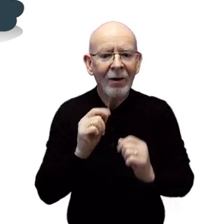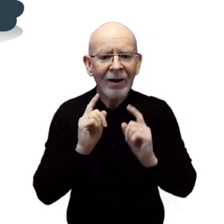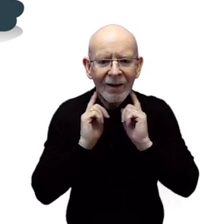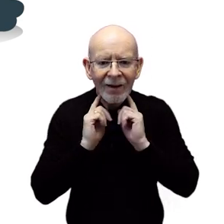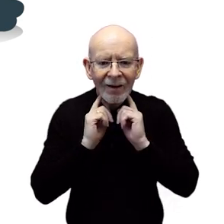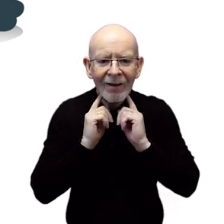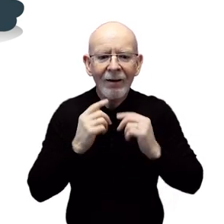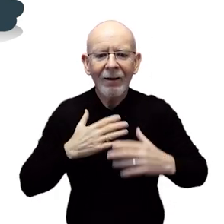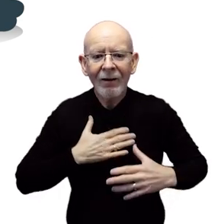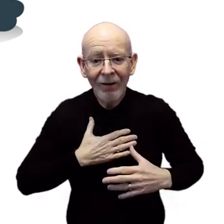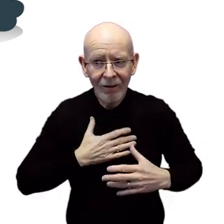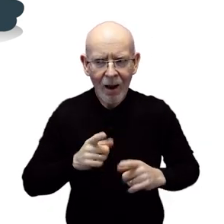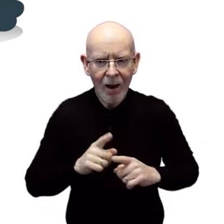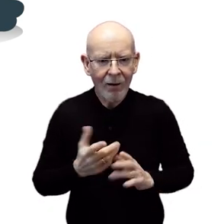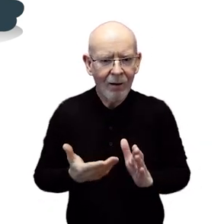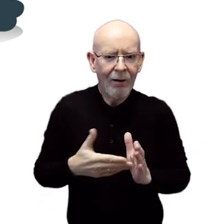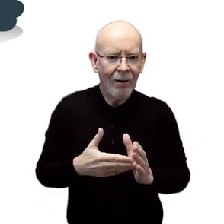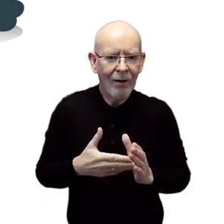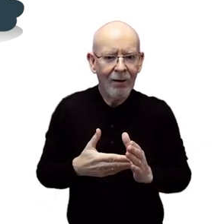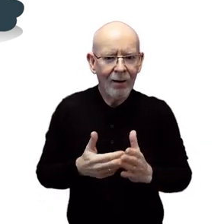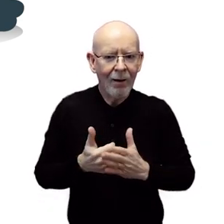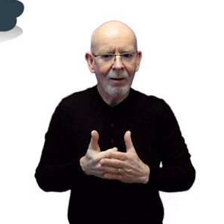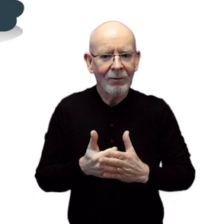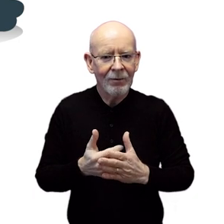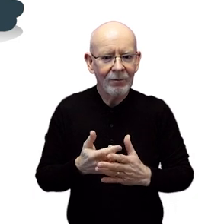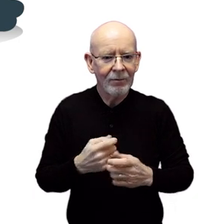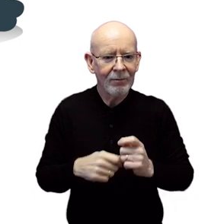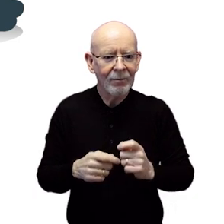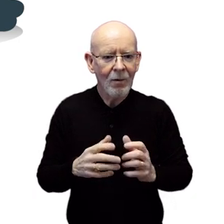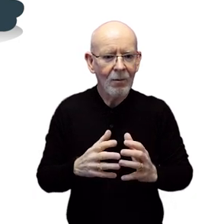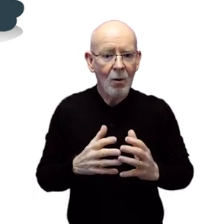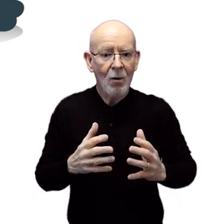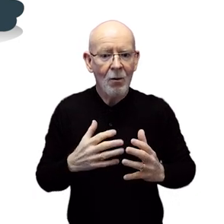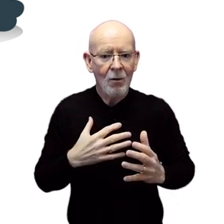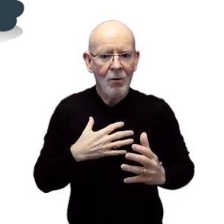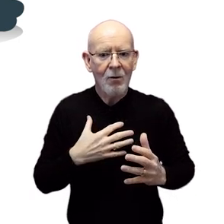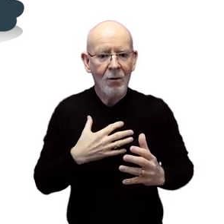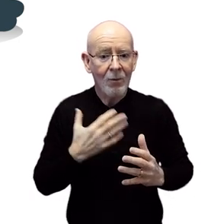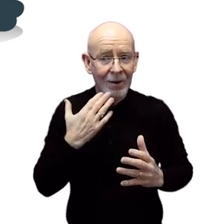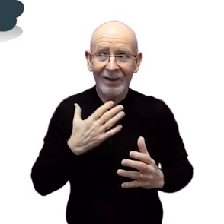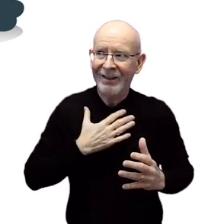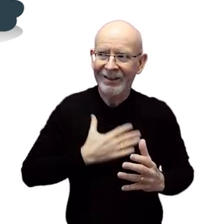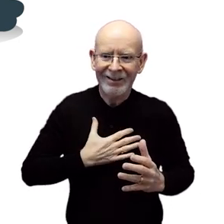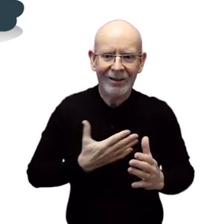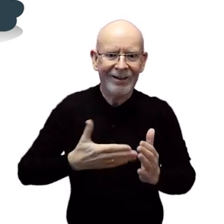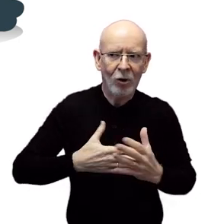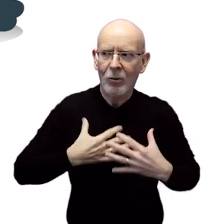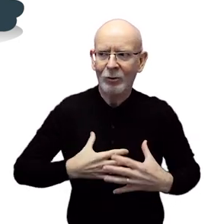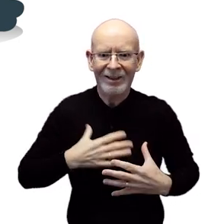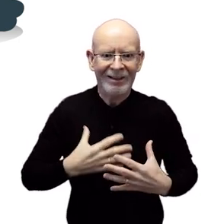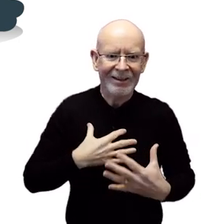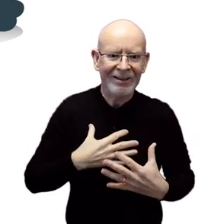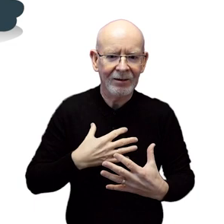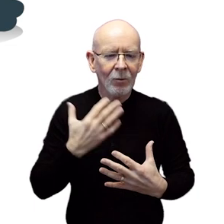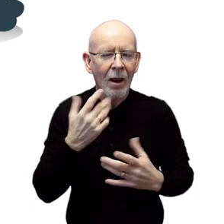are also called the accessory muscles and help us take a larger breath in when our bodies are in need of it, such as when we are about